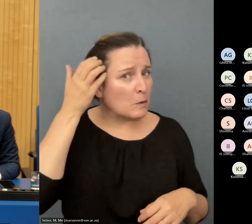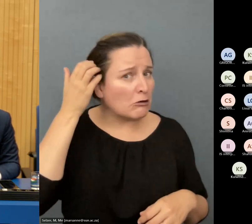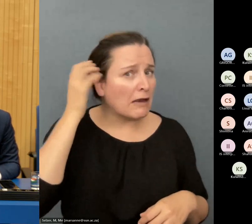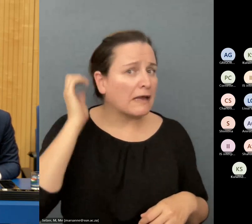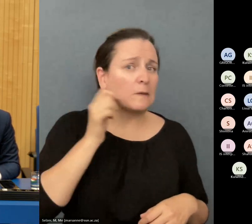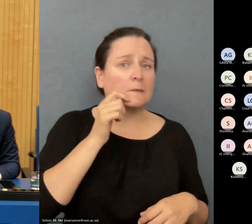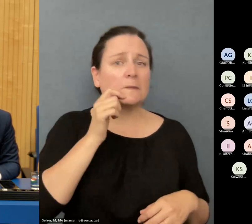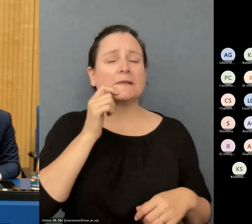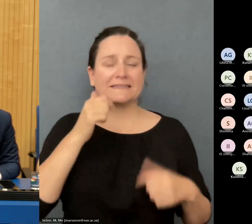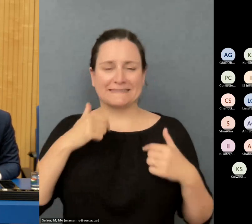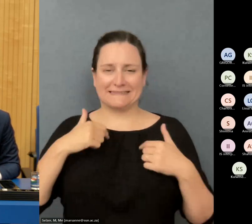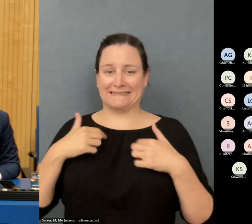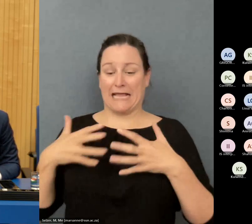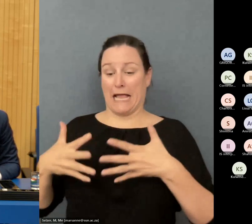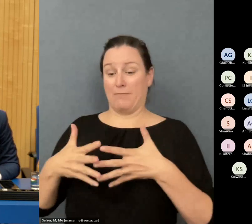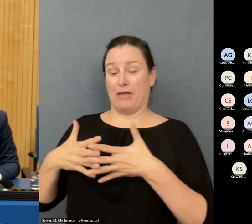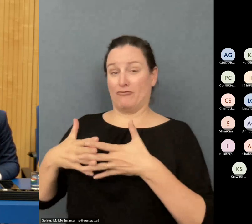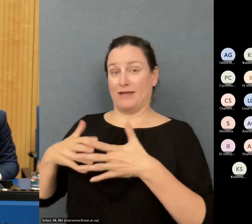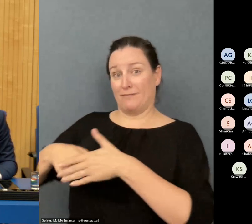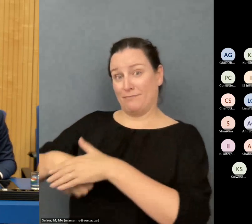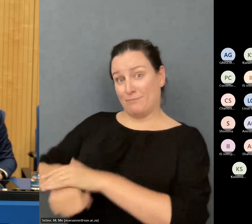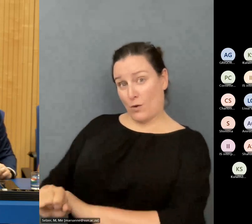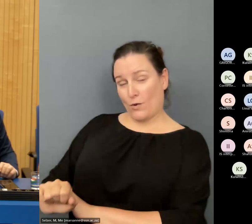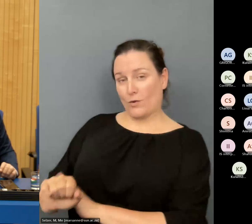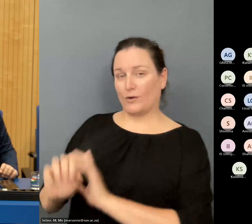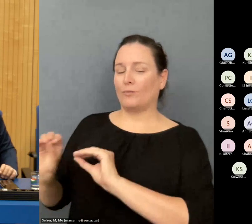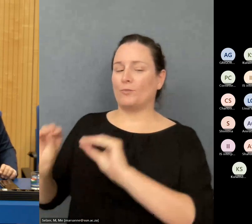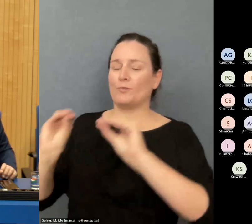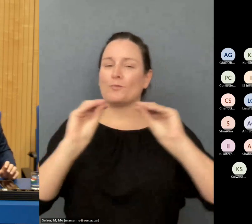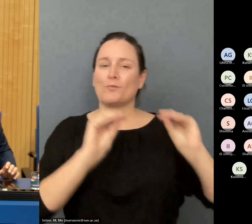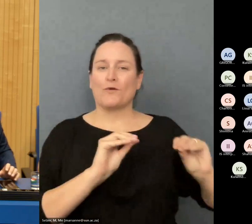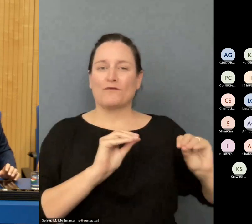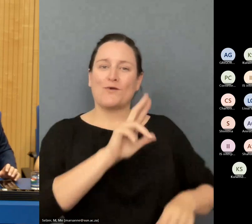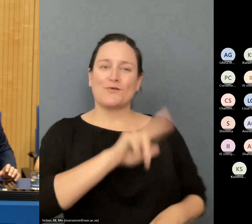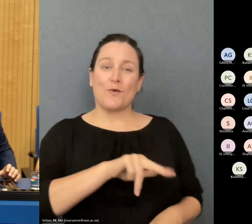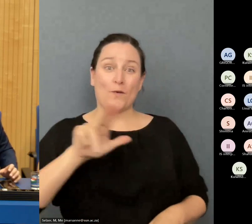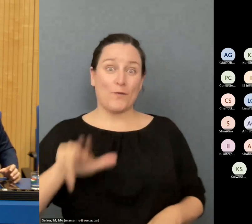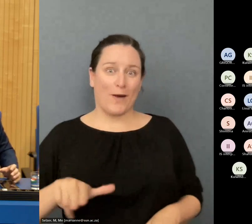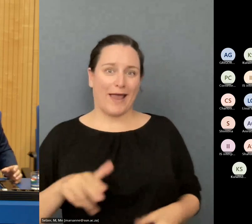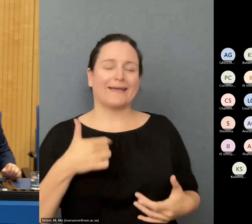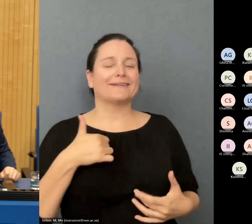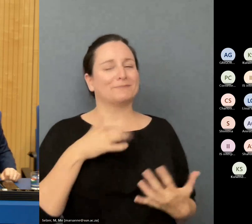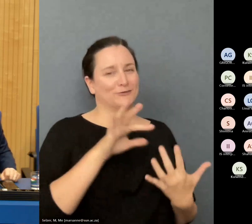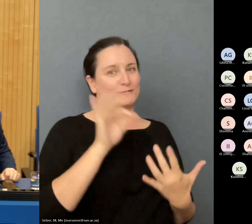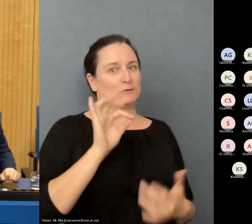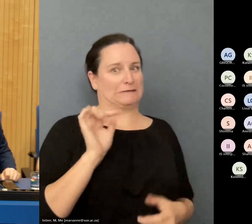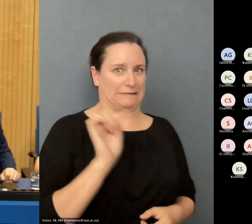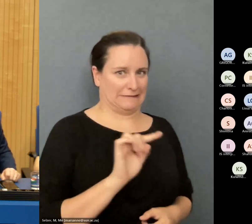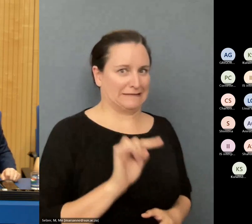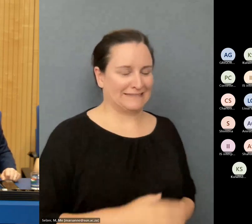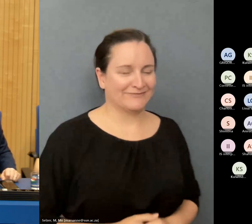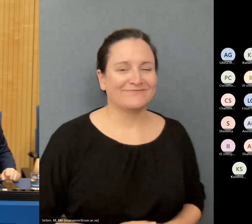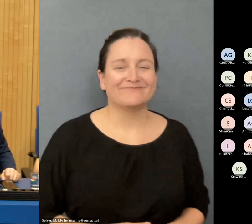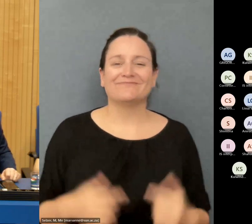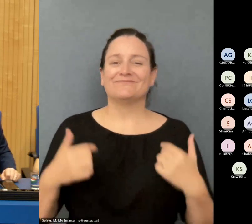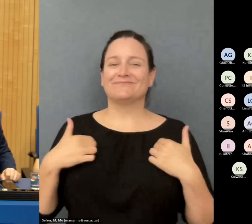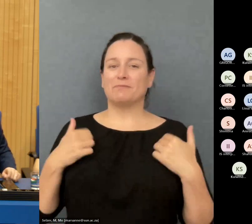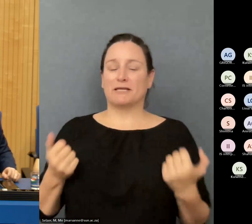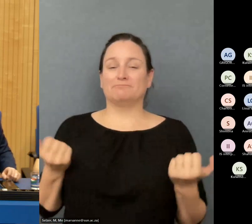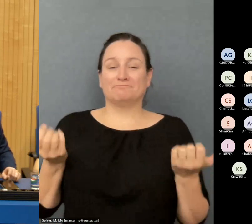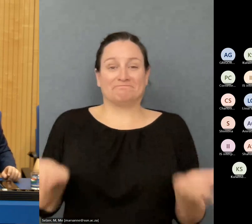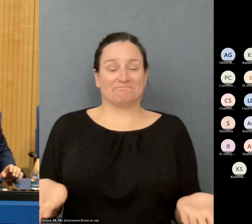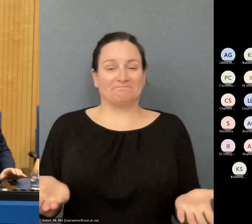birth, Norwegian by choice, I like to say. And I'm here today to introduce six remarkable